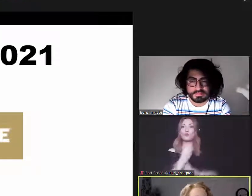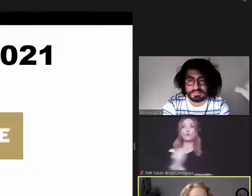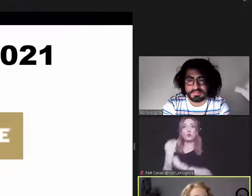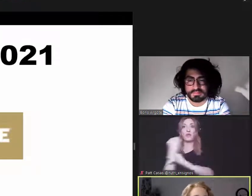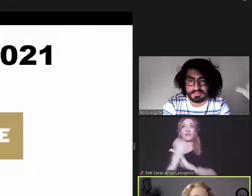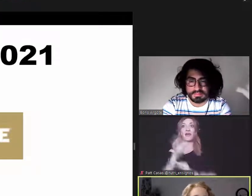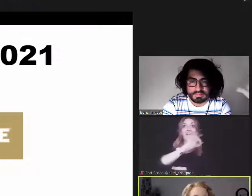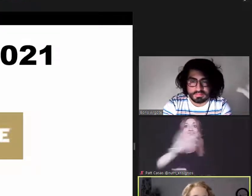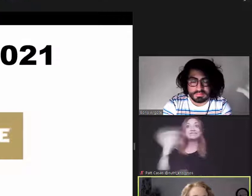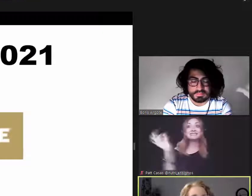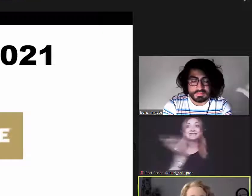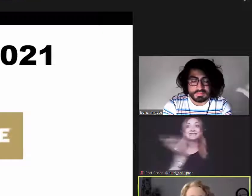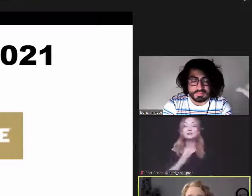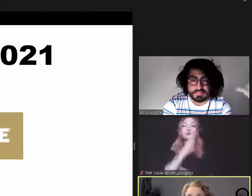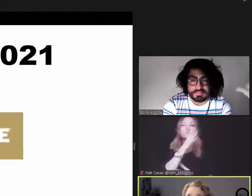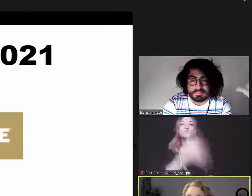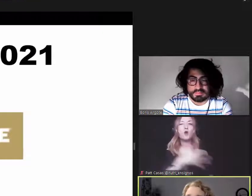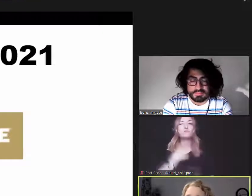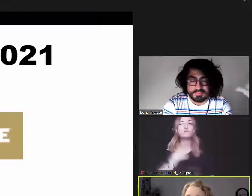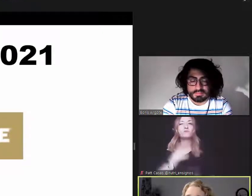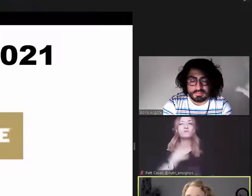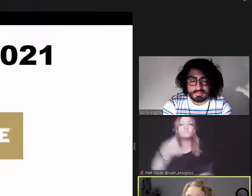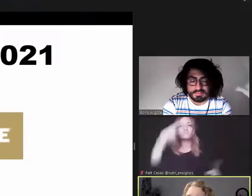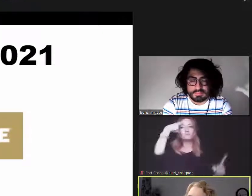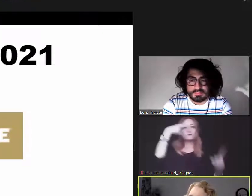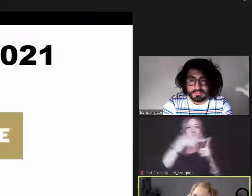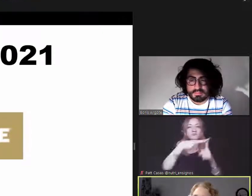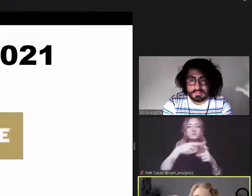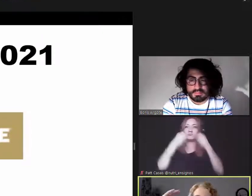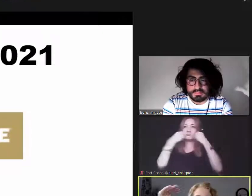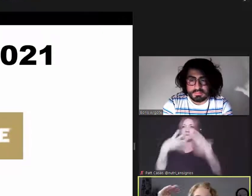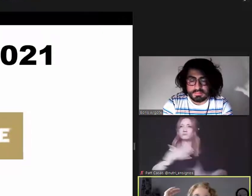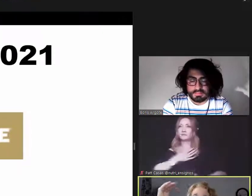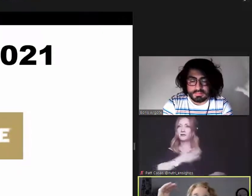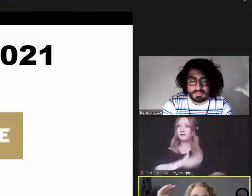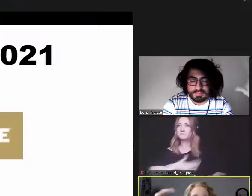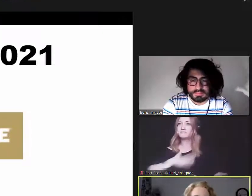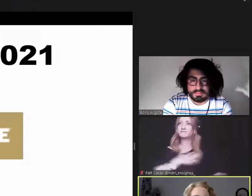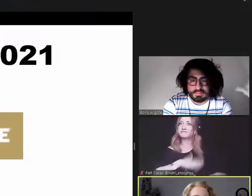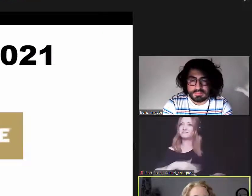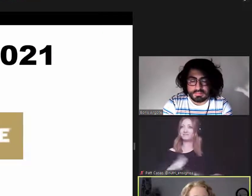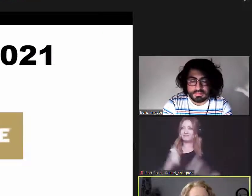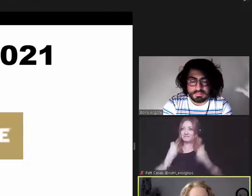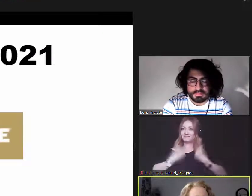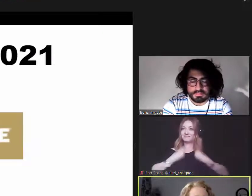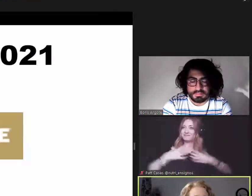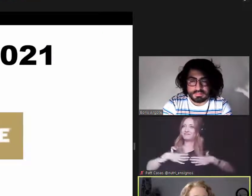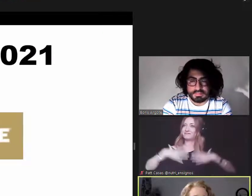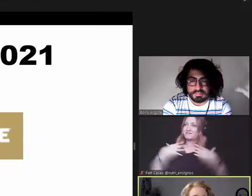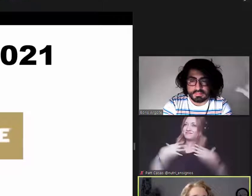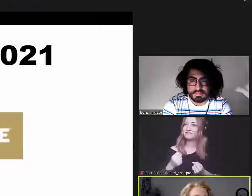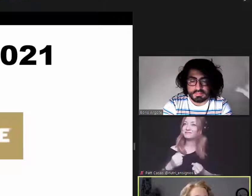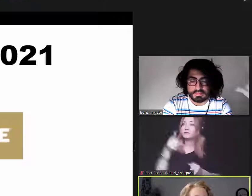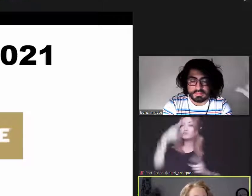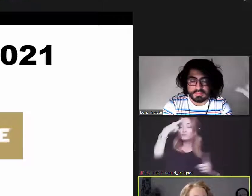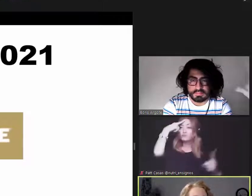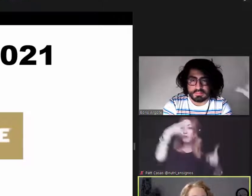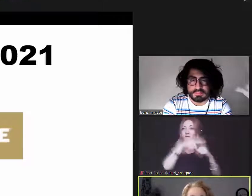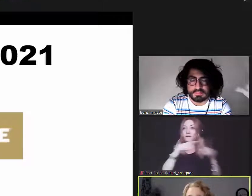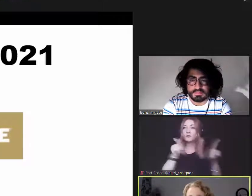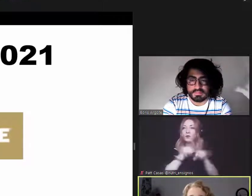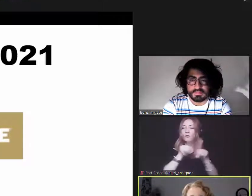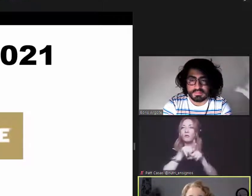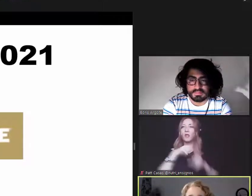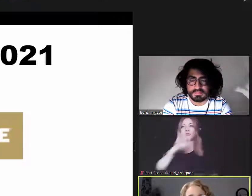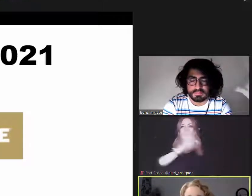year, healing your gut should be at the absolute top of your list. And by committing to